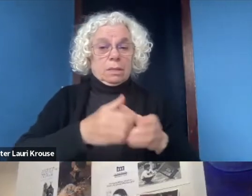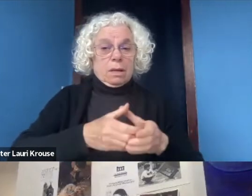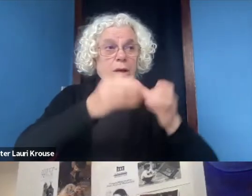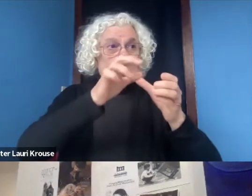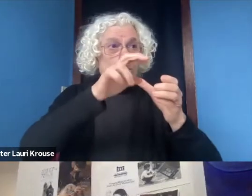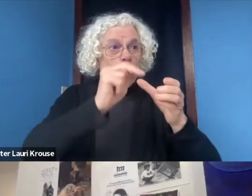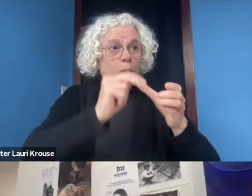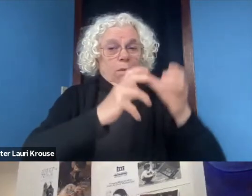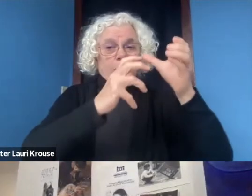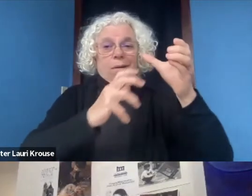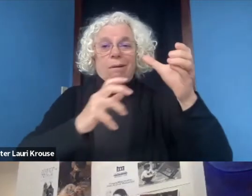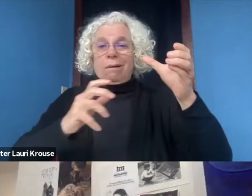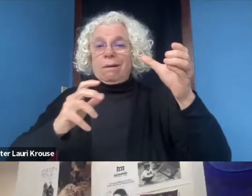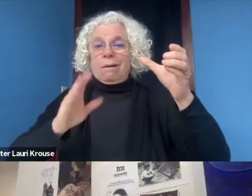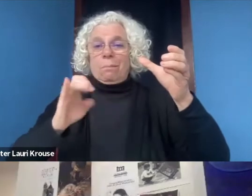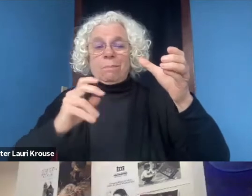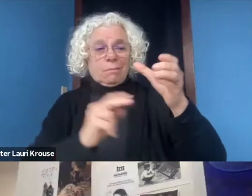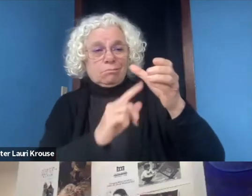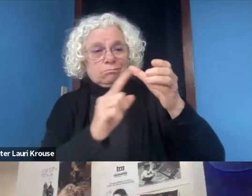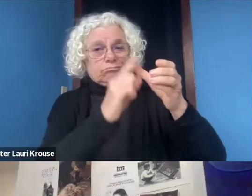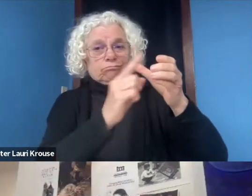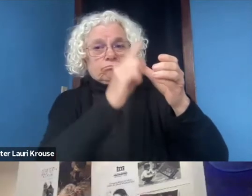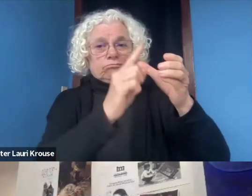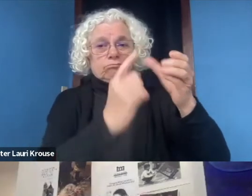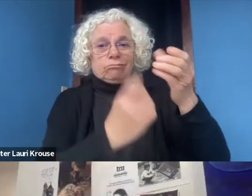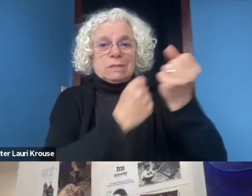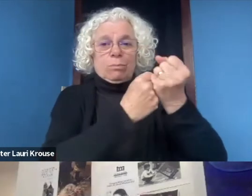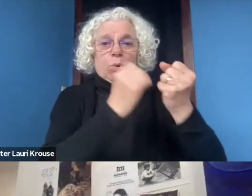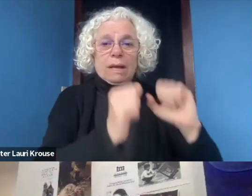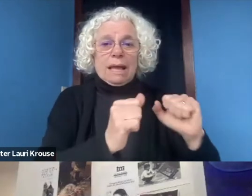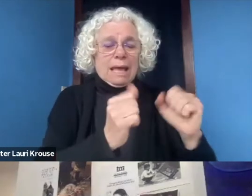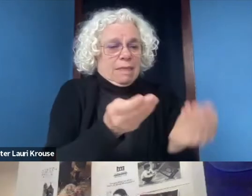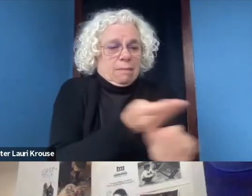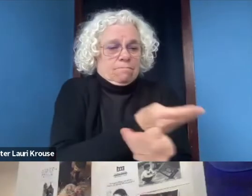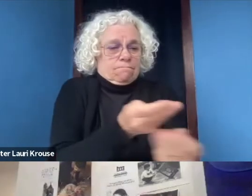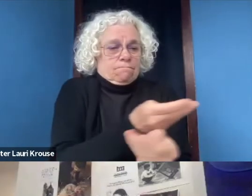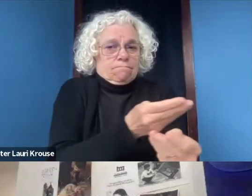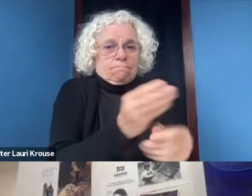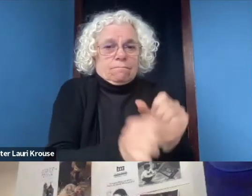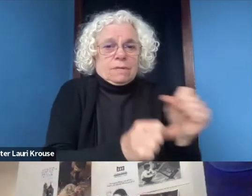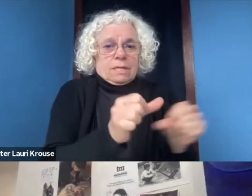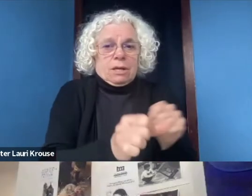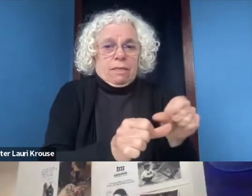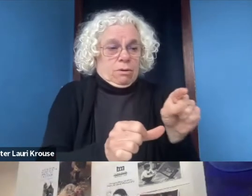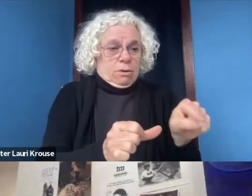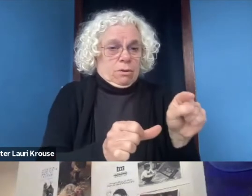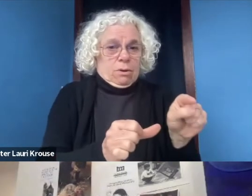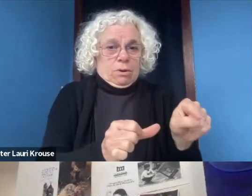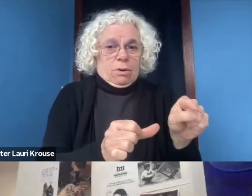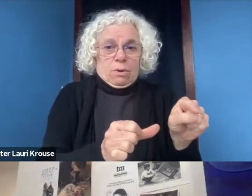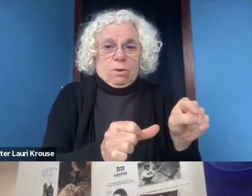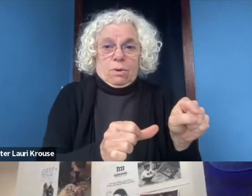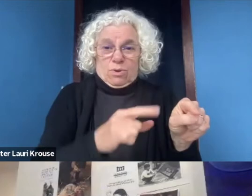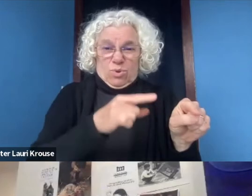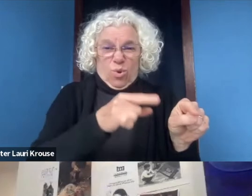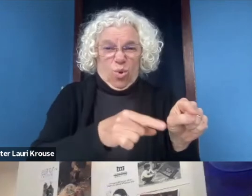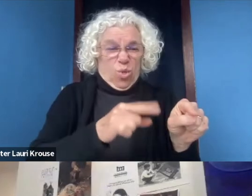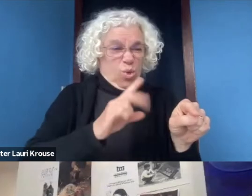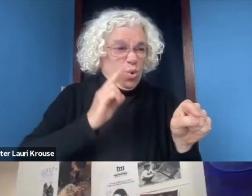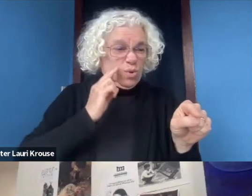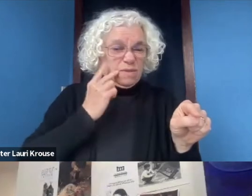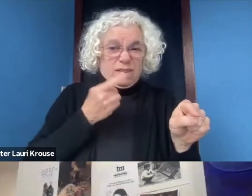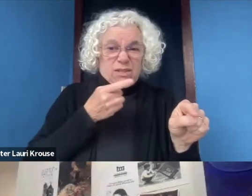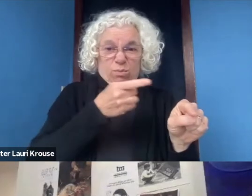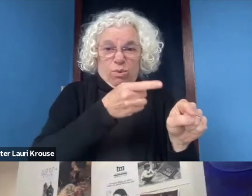together. I mean, they all contributed something to the process, and as a result, their product, their fruit, their vegetables, or what